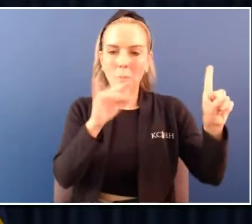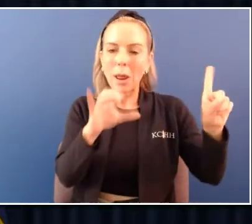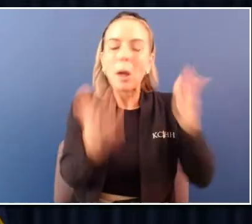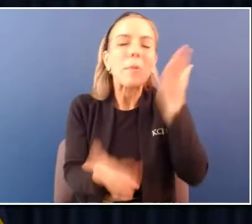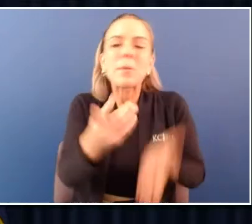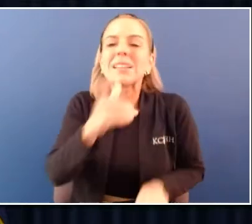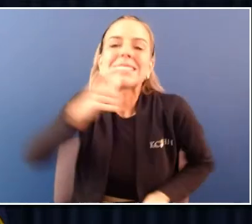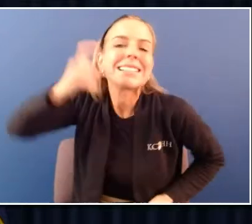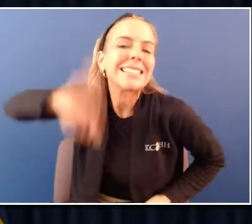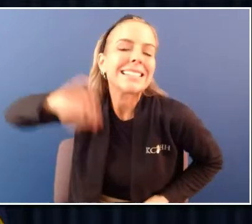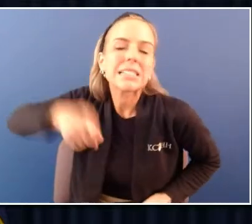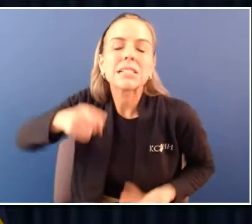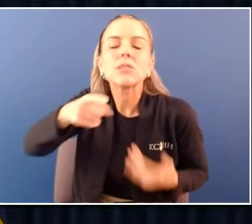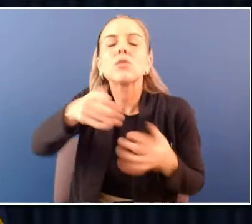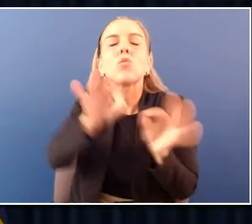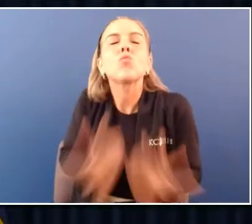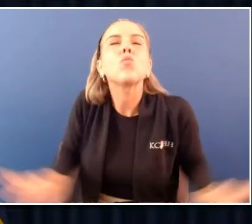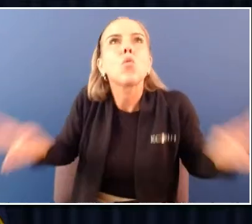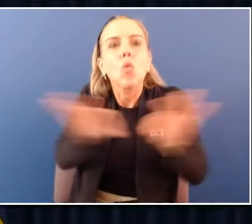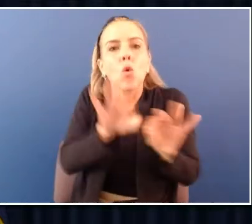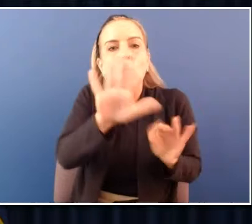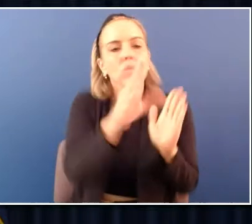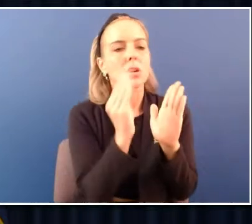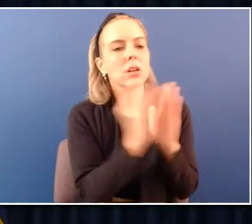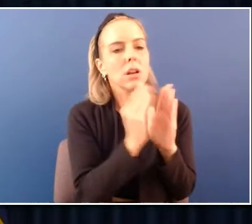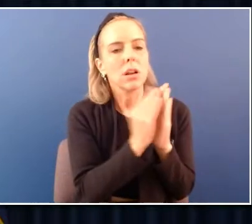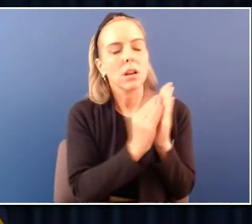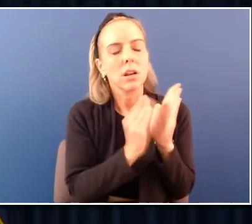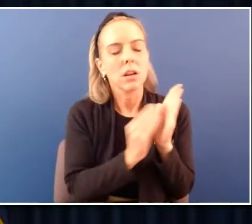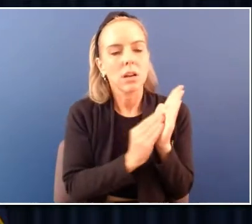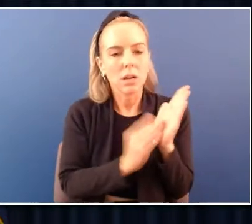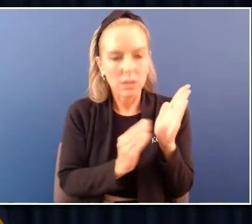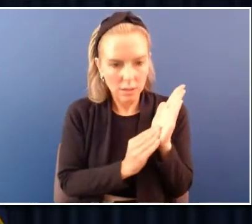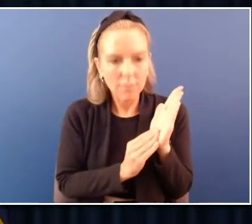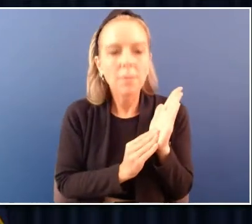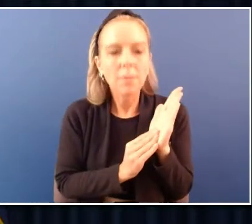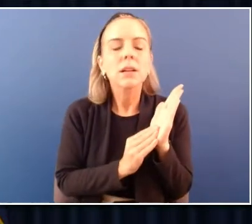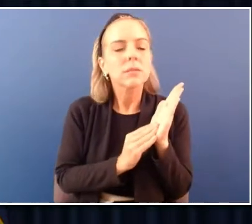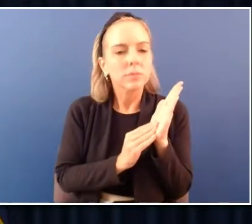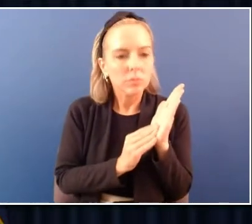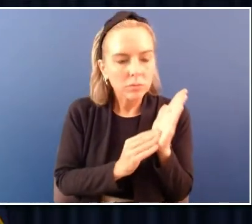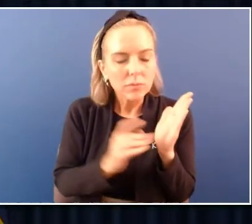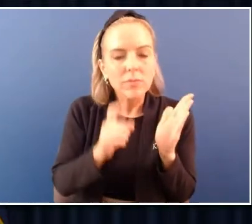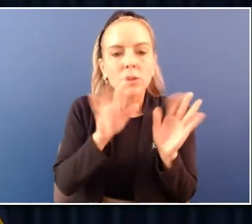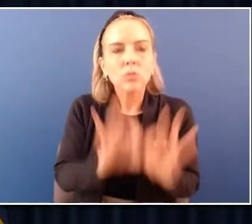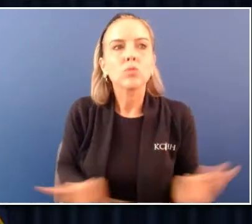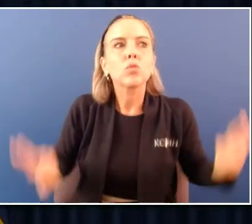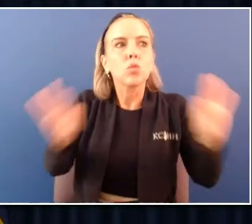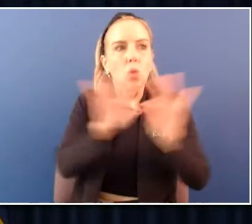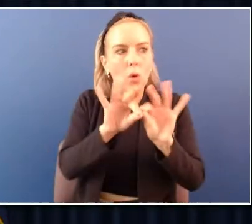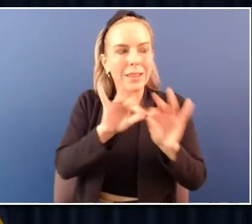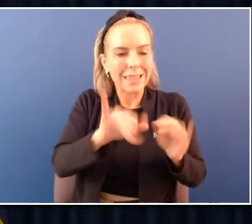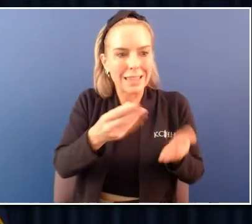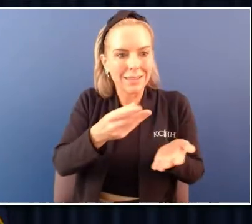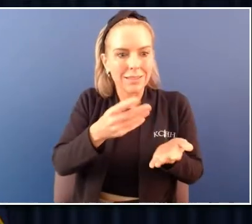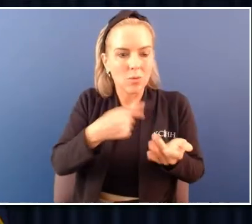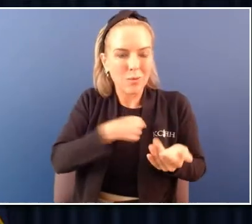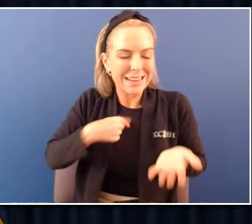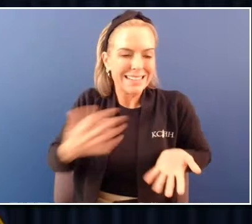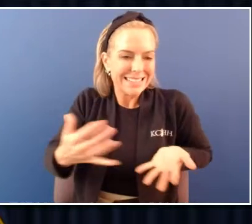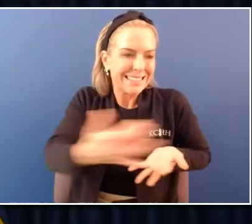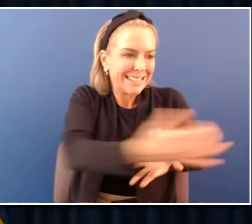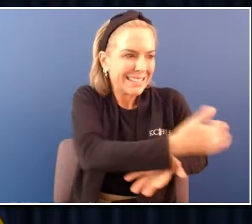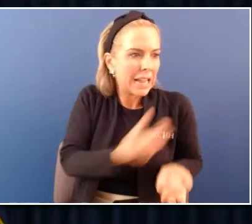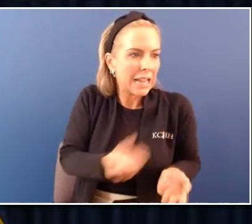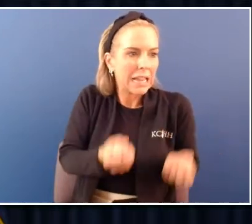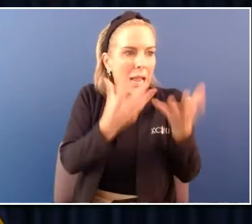your documentation can help to reach the thresholds that are necessary to get other people that help. That